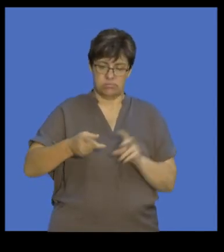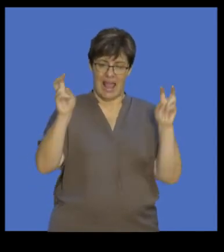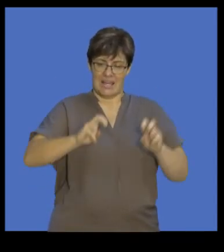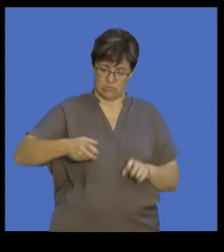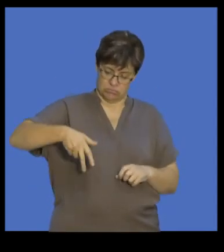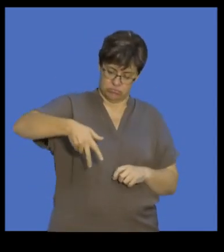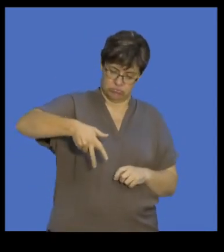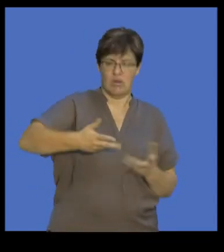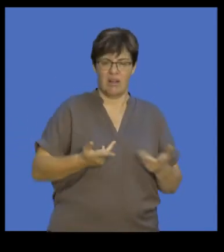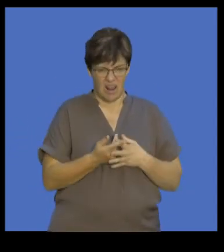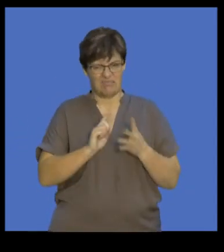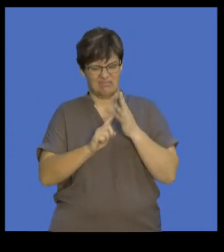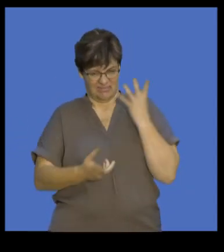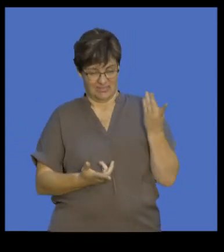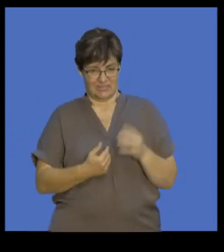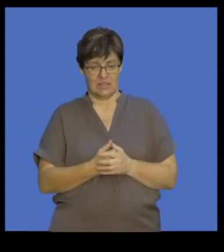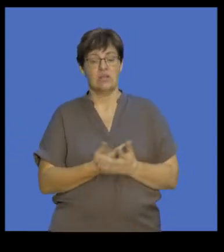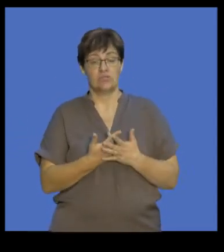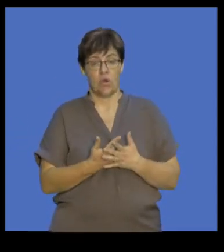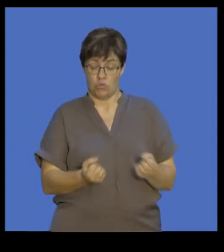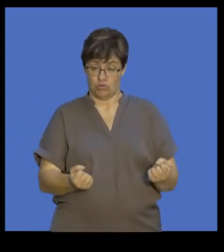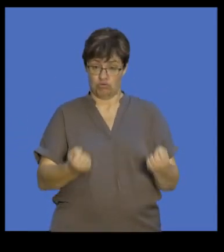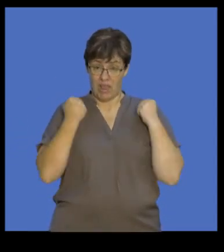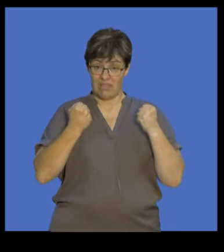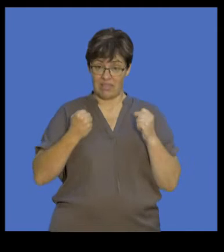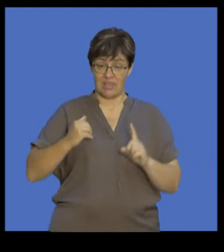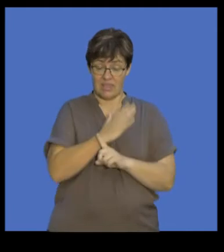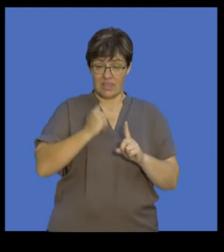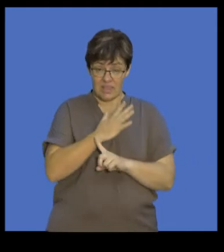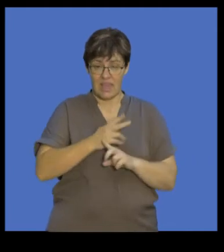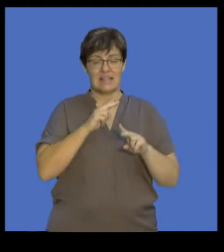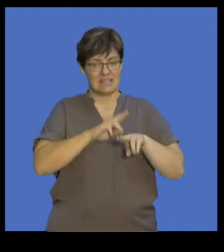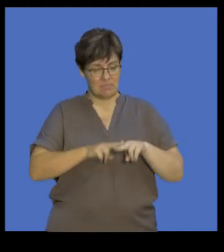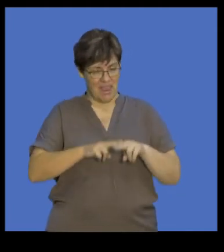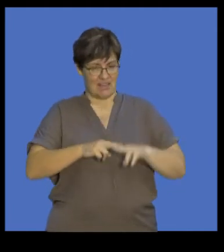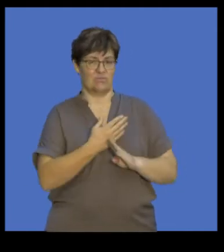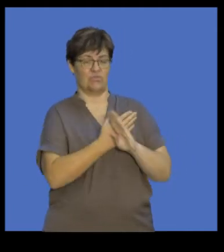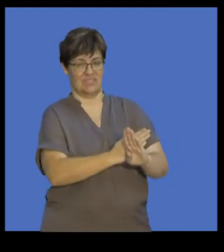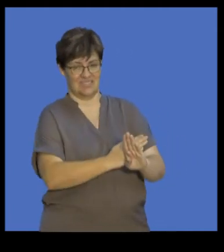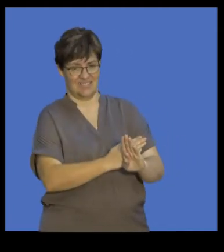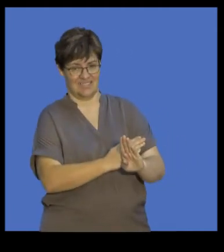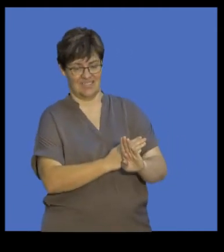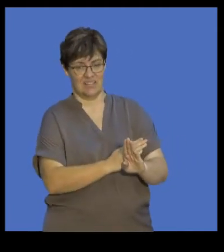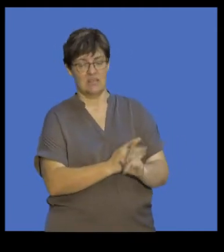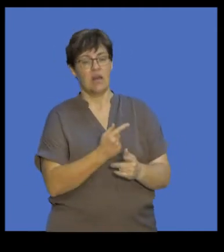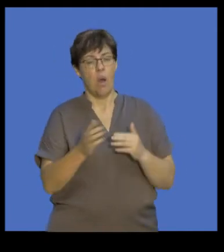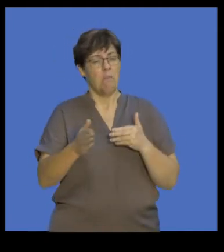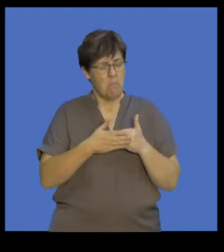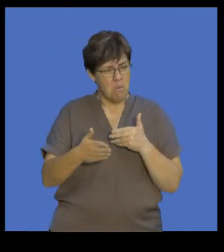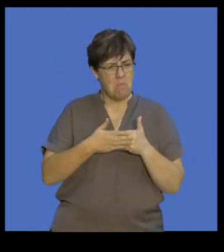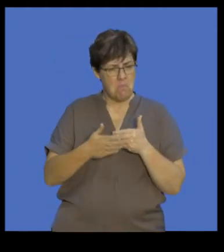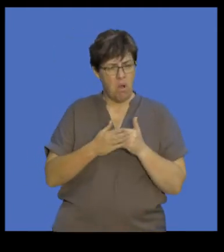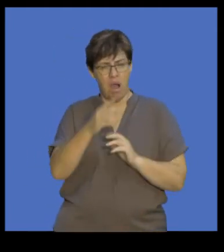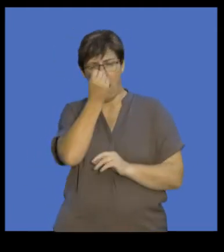that we use at our homes. Okay. So the strength of current is determined by the resistance. This will lead us to even